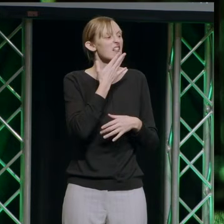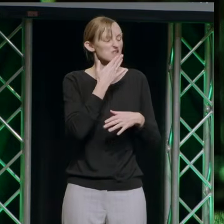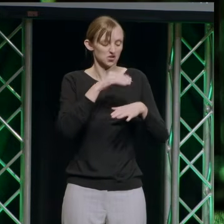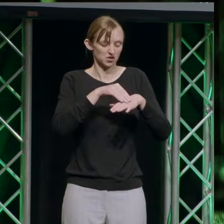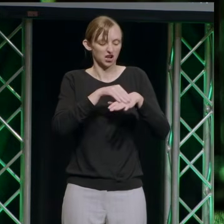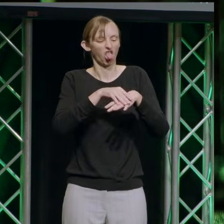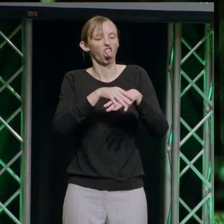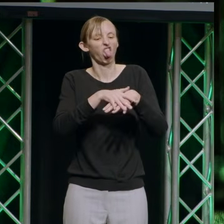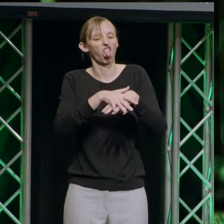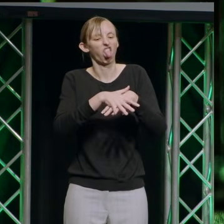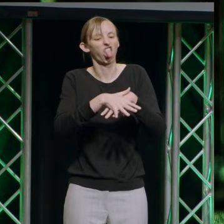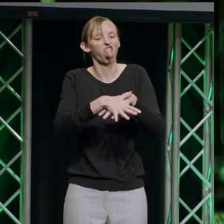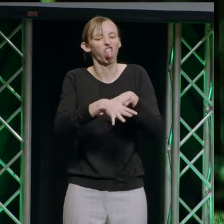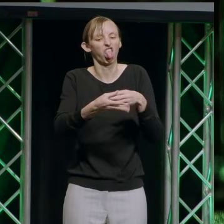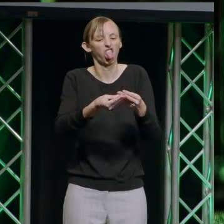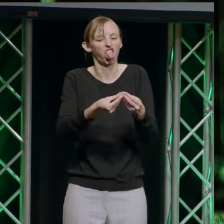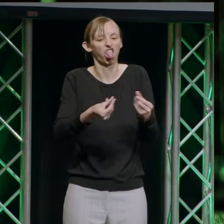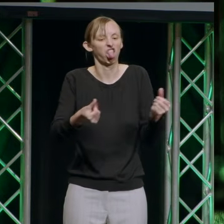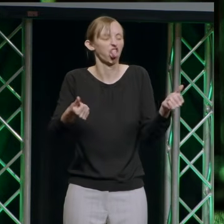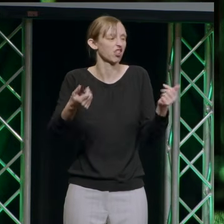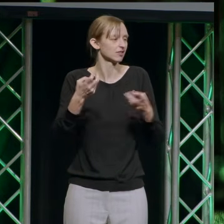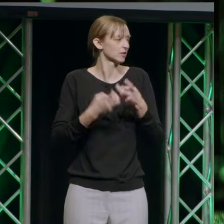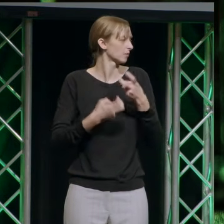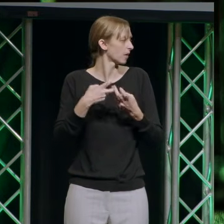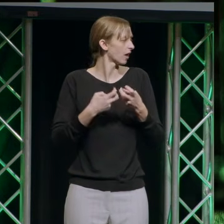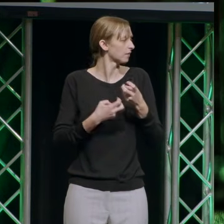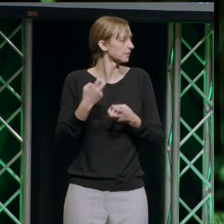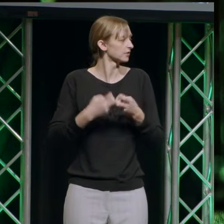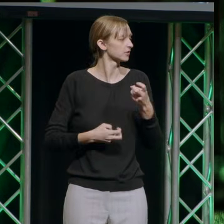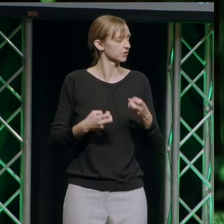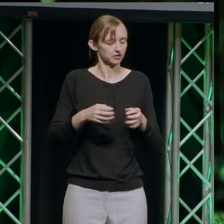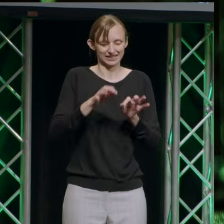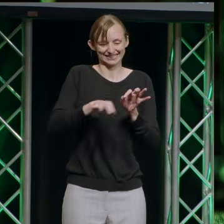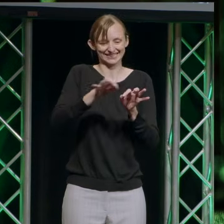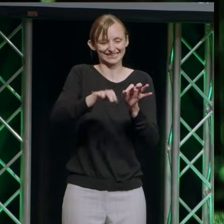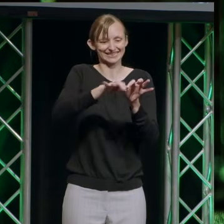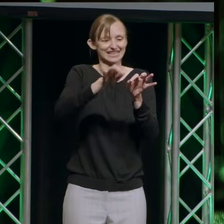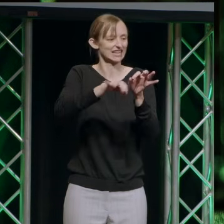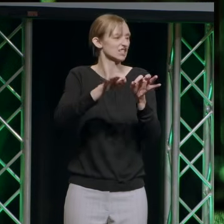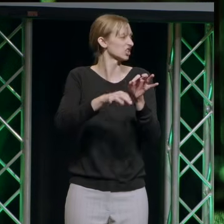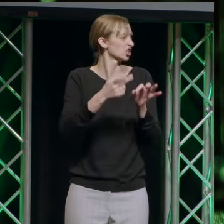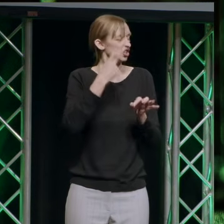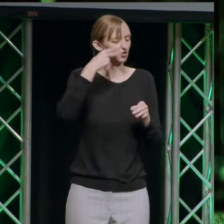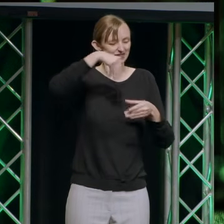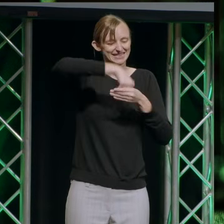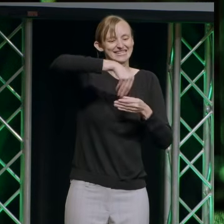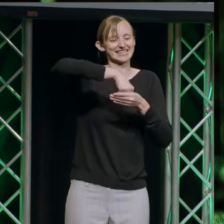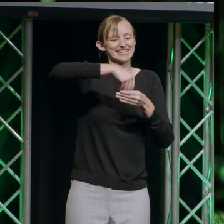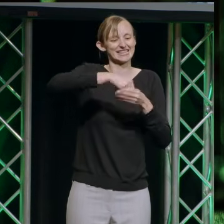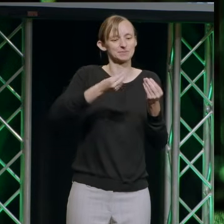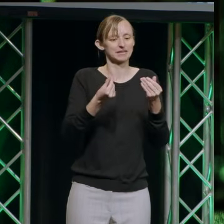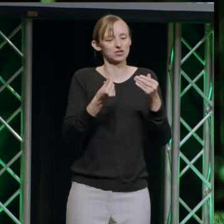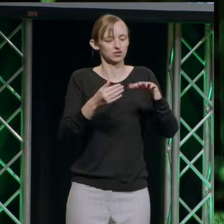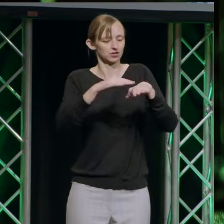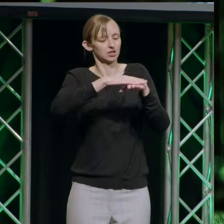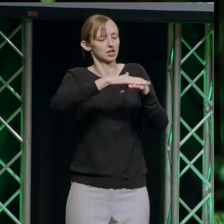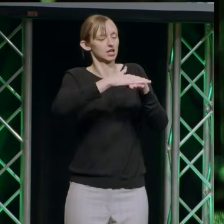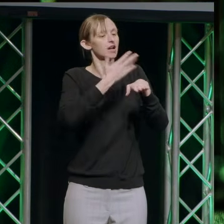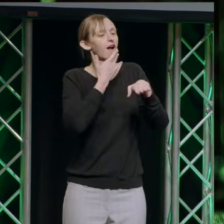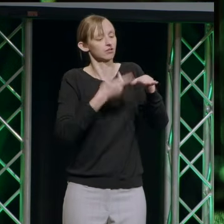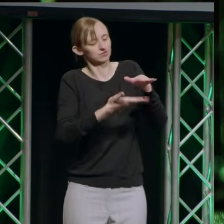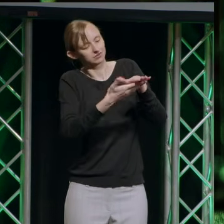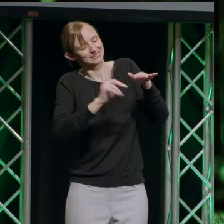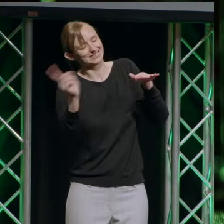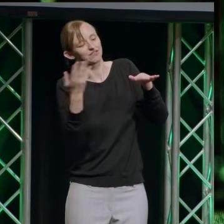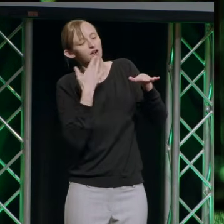off. They would have problems around when you'd stitch, you'd see the inner material, which was a different color from the top material. So a lot